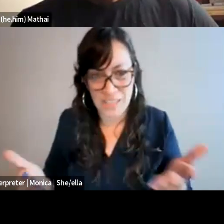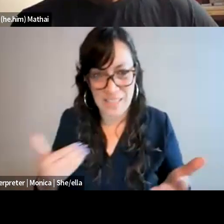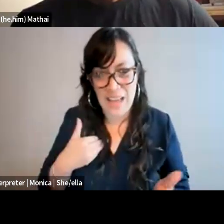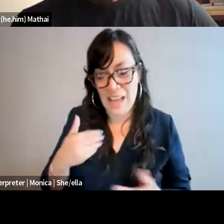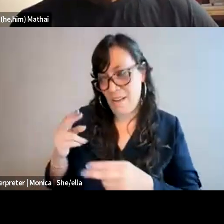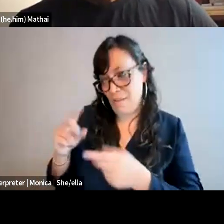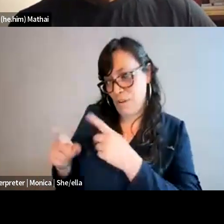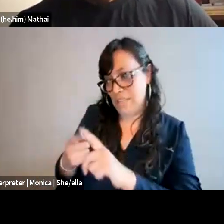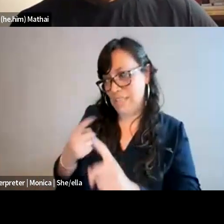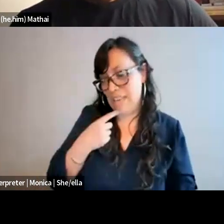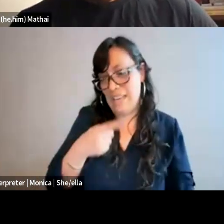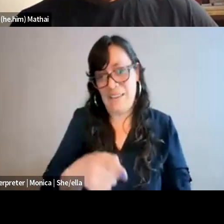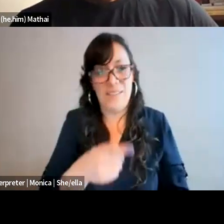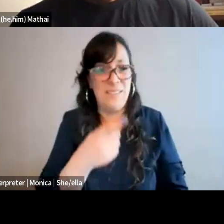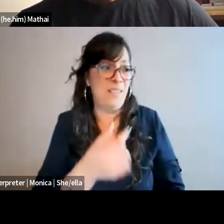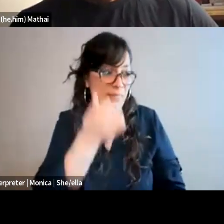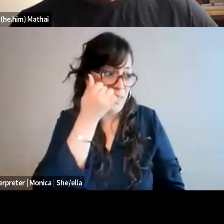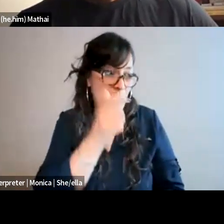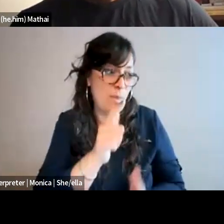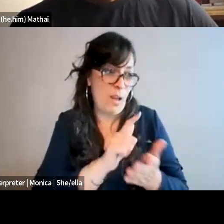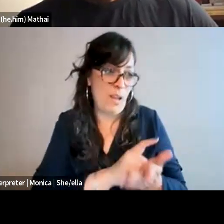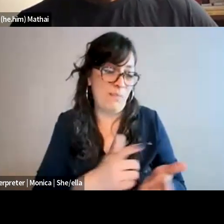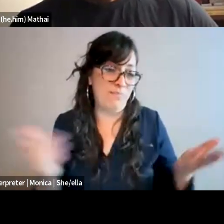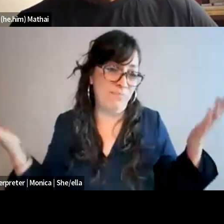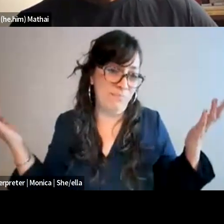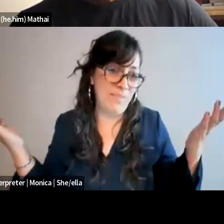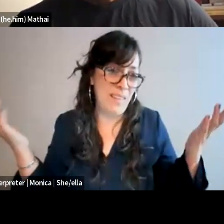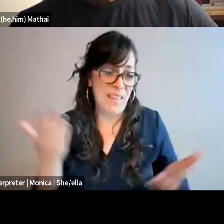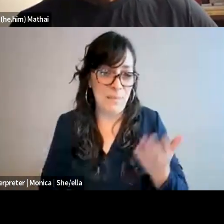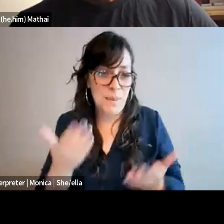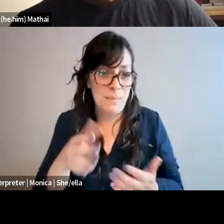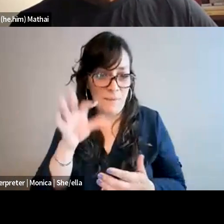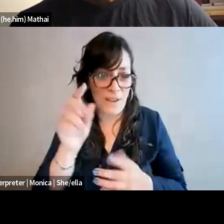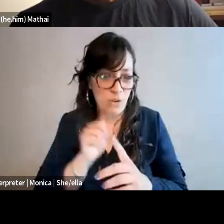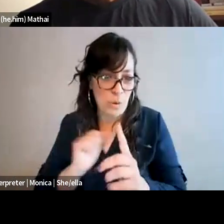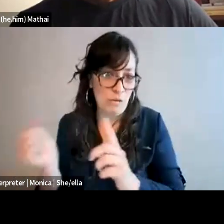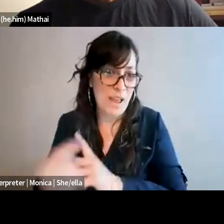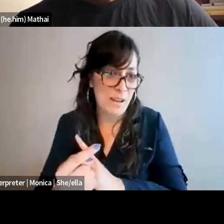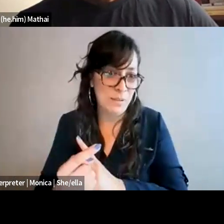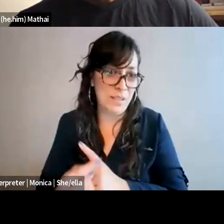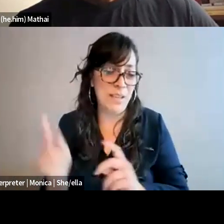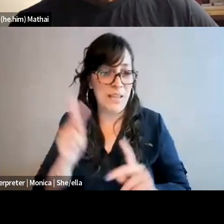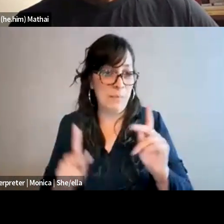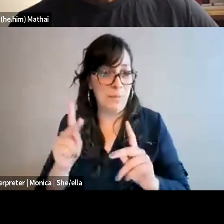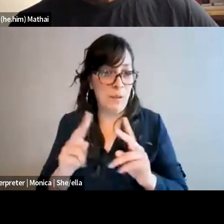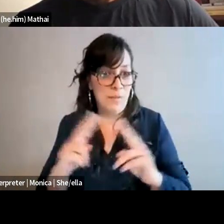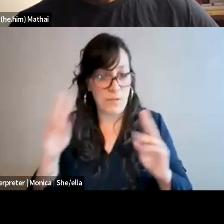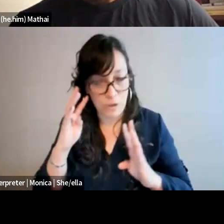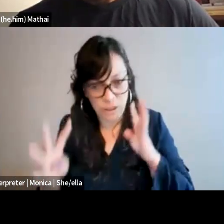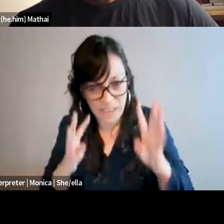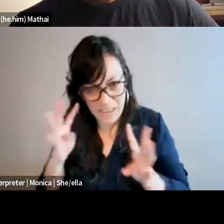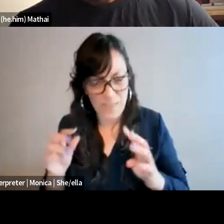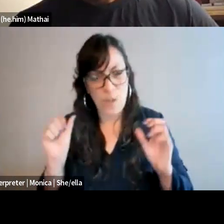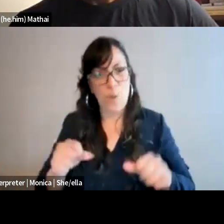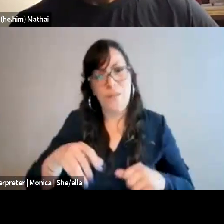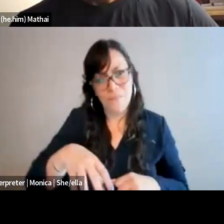you know, if it's a dumb law, you know, maybe find a way around it. People are very creative. You can